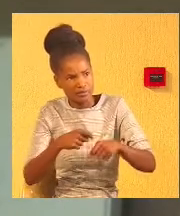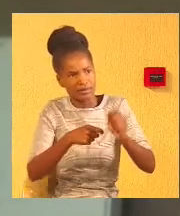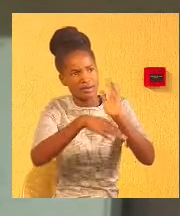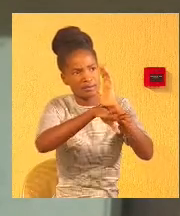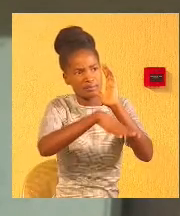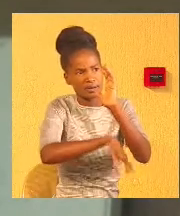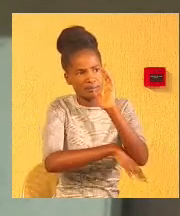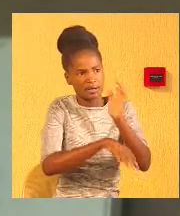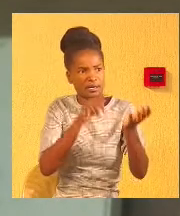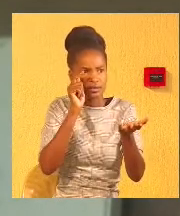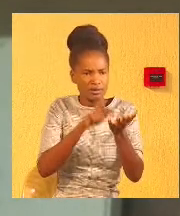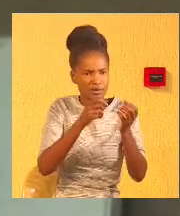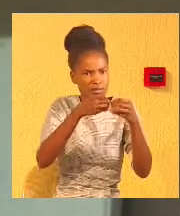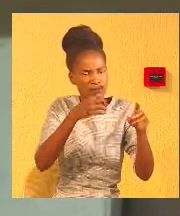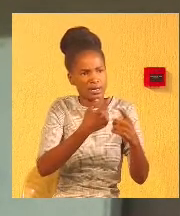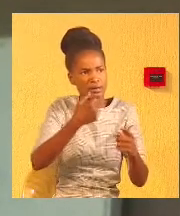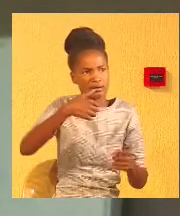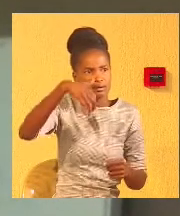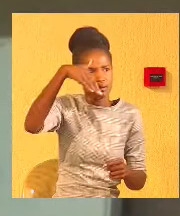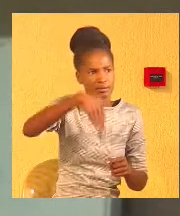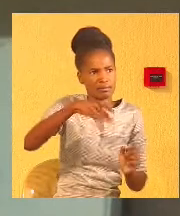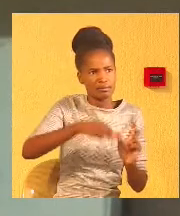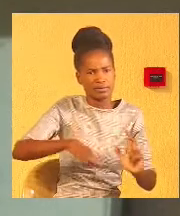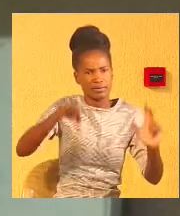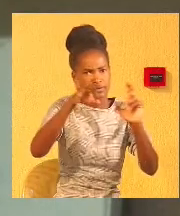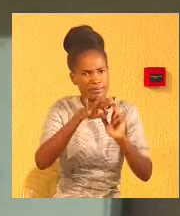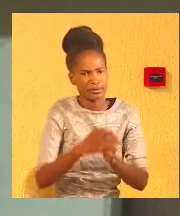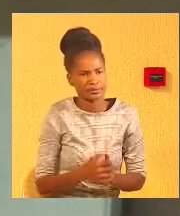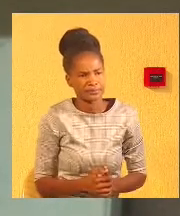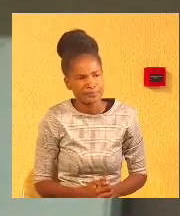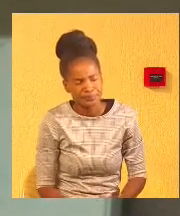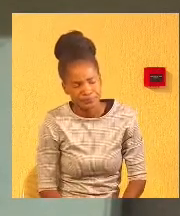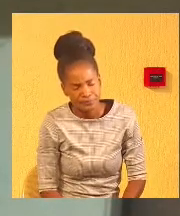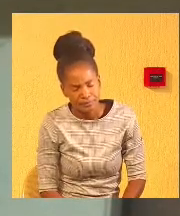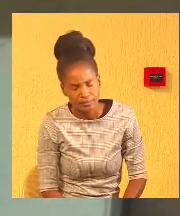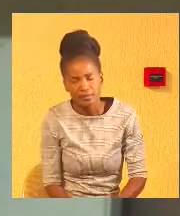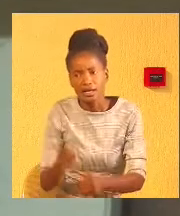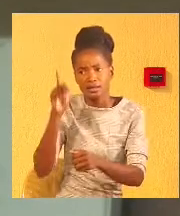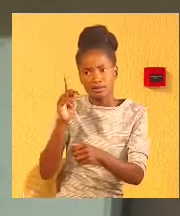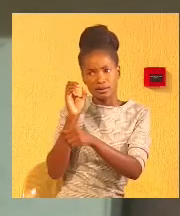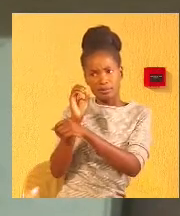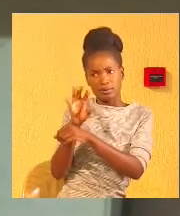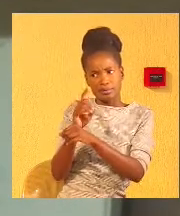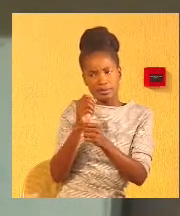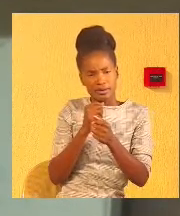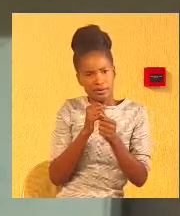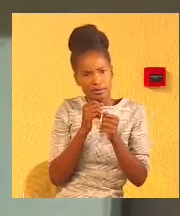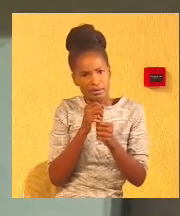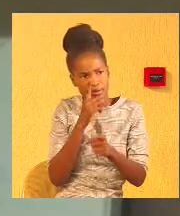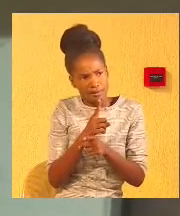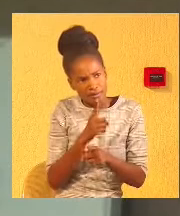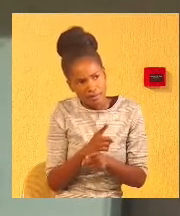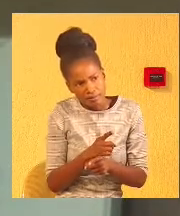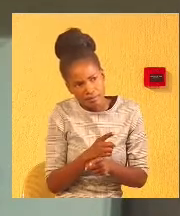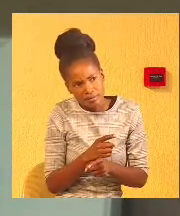my take on the impact. But I would also then propose to say, perhaps after, yes,